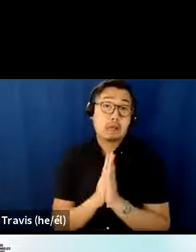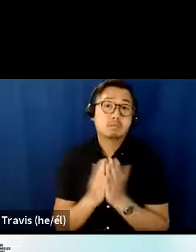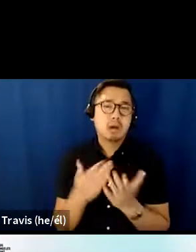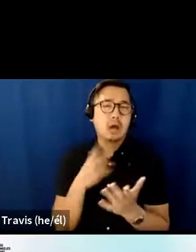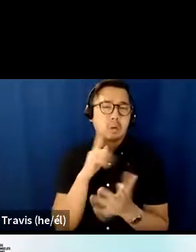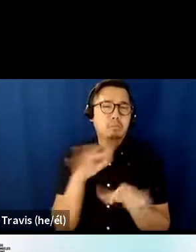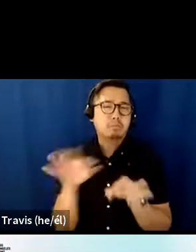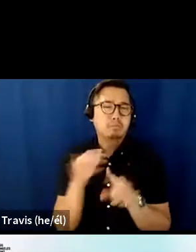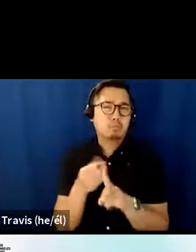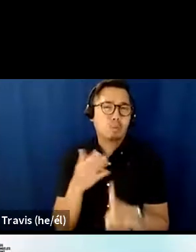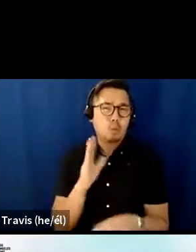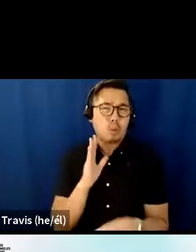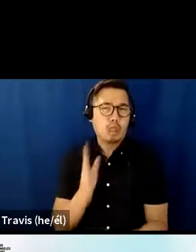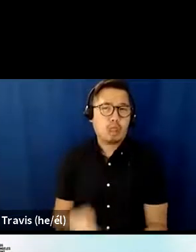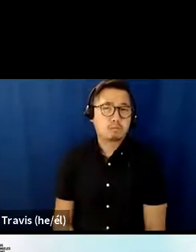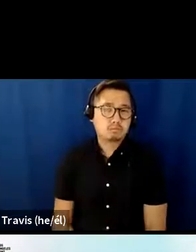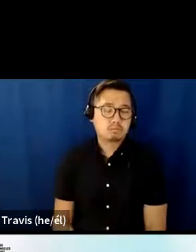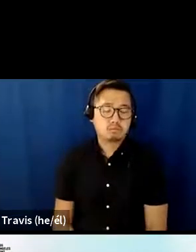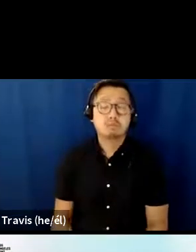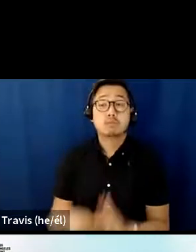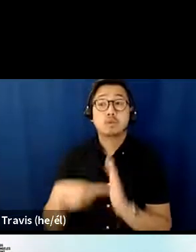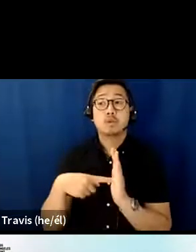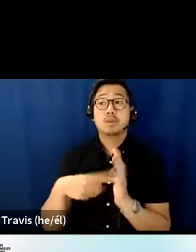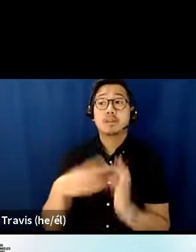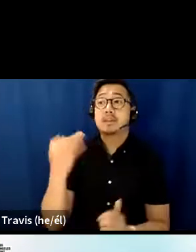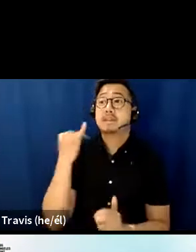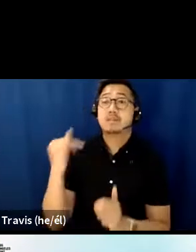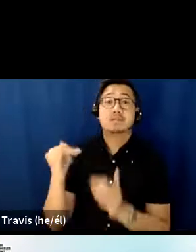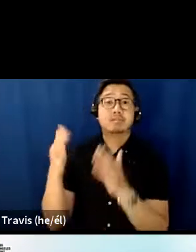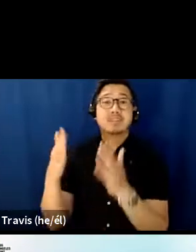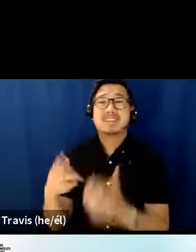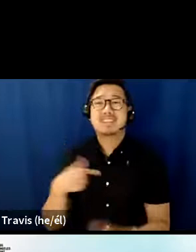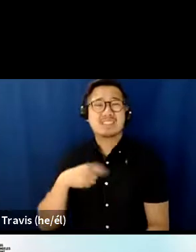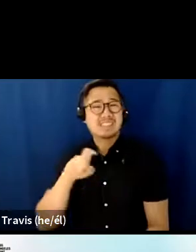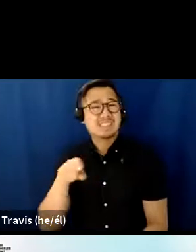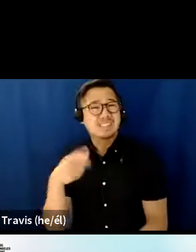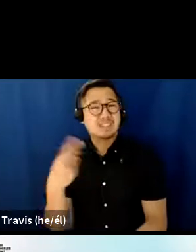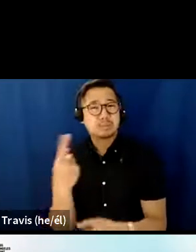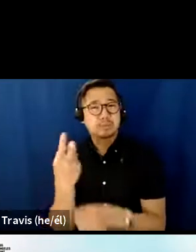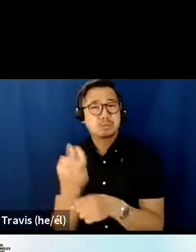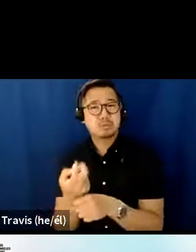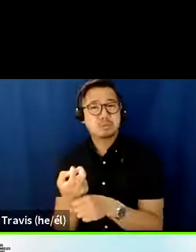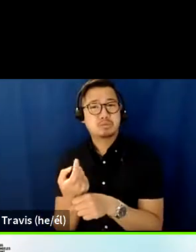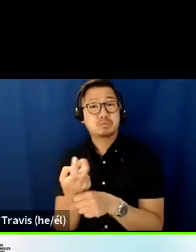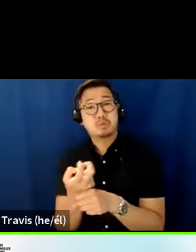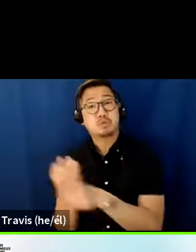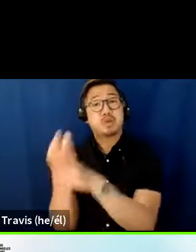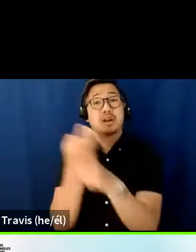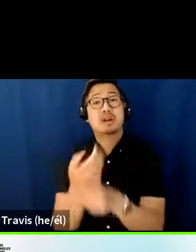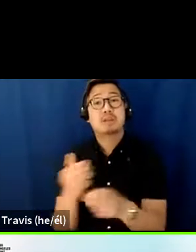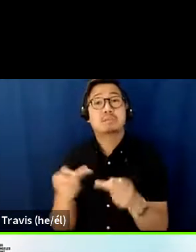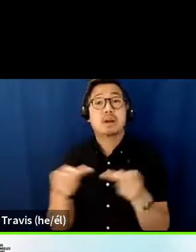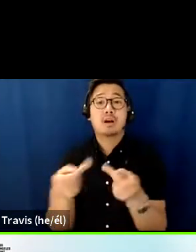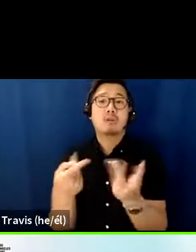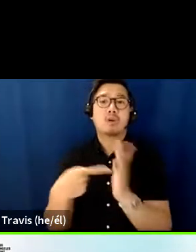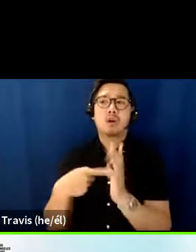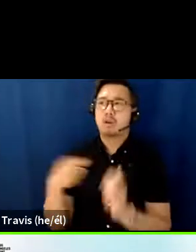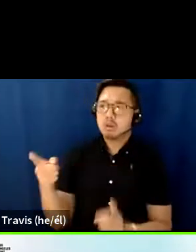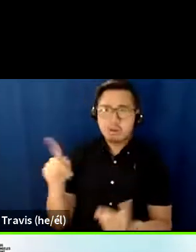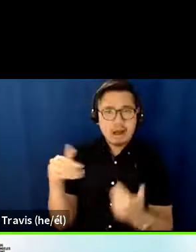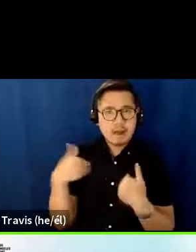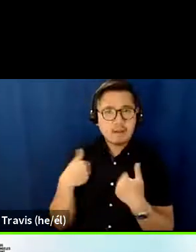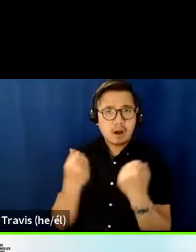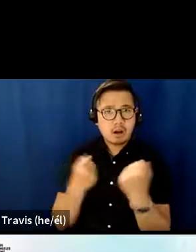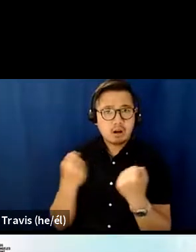that later. But for instance, if someone needs a ride somewhere and I know someone that has a car, hey, are